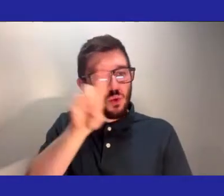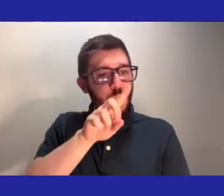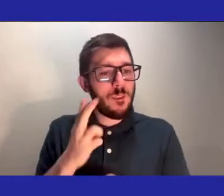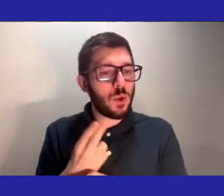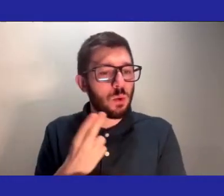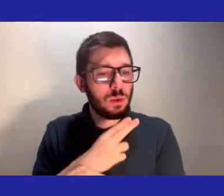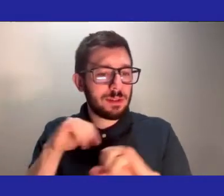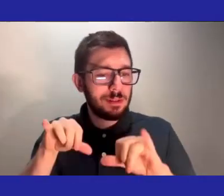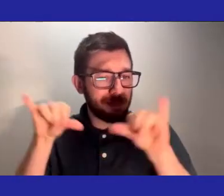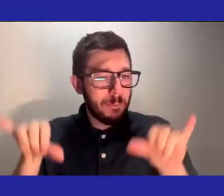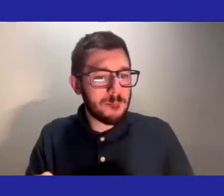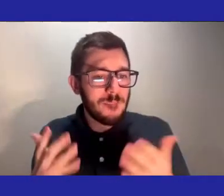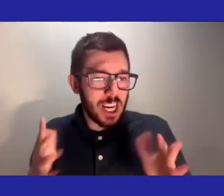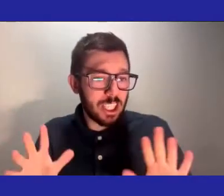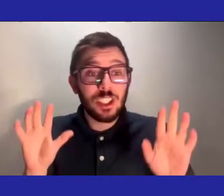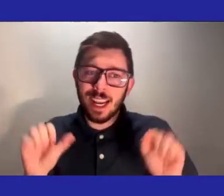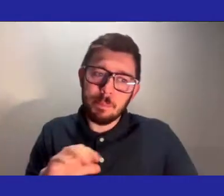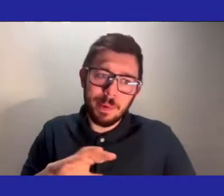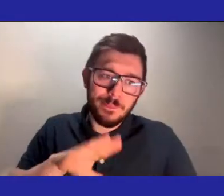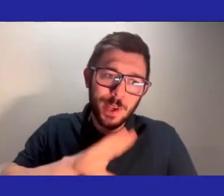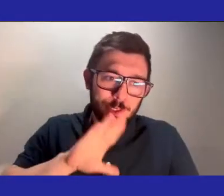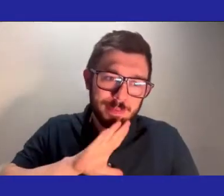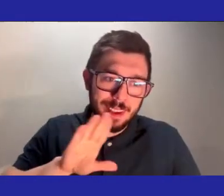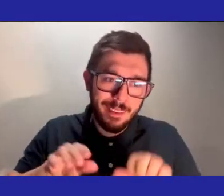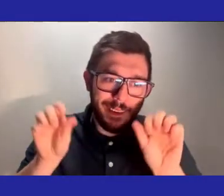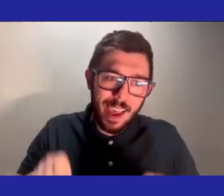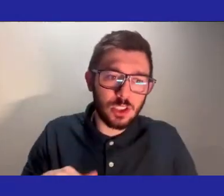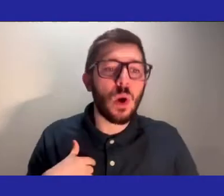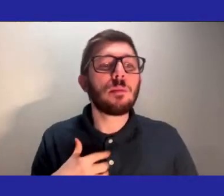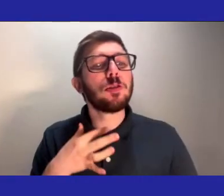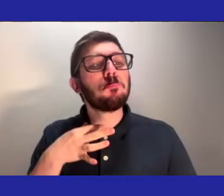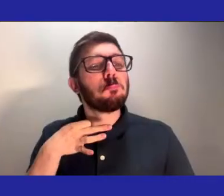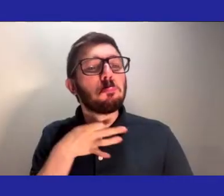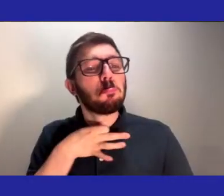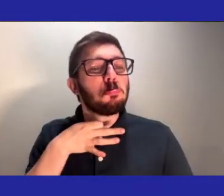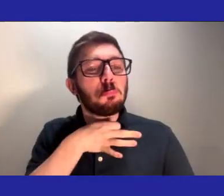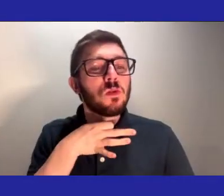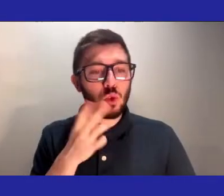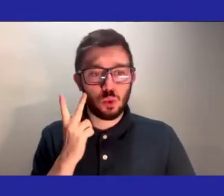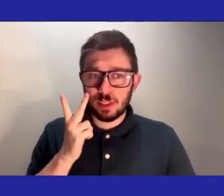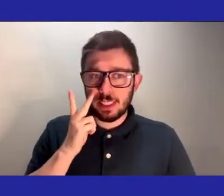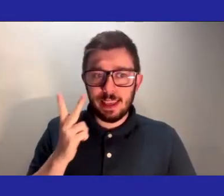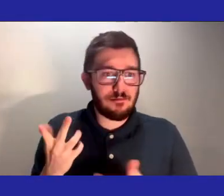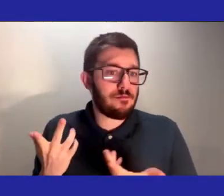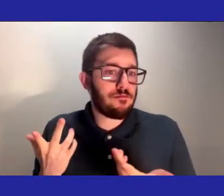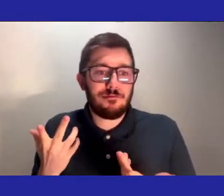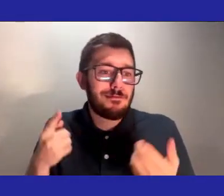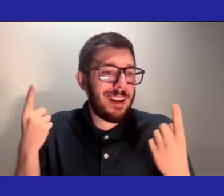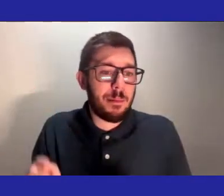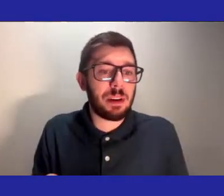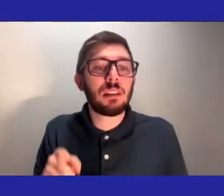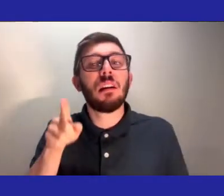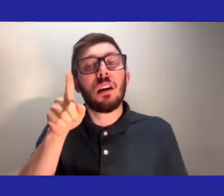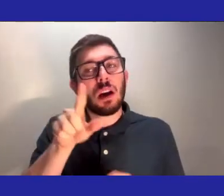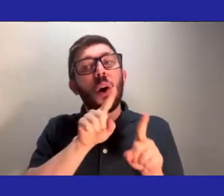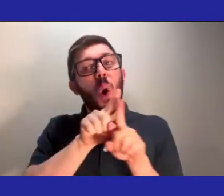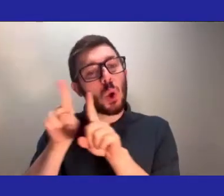really frustrating. And I was just curious about And how we know. there is also at the